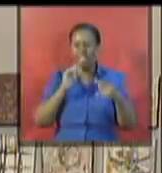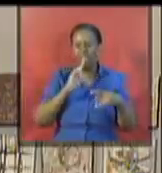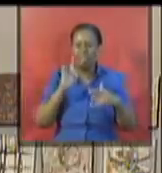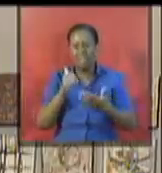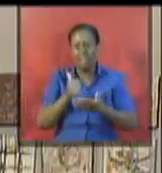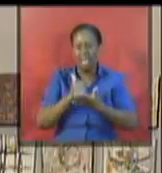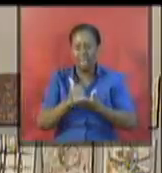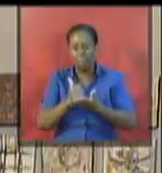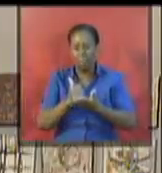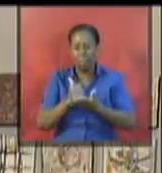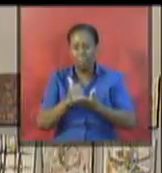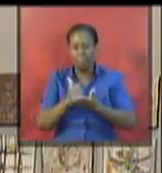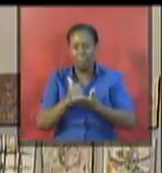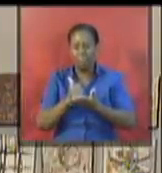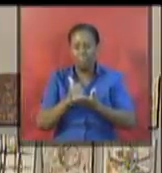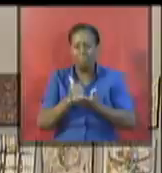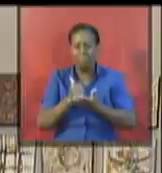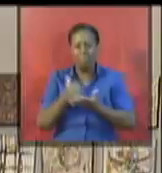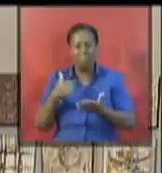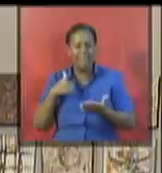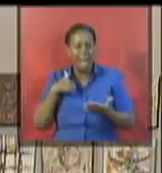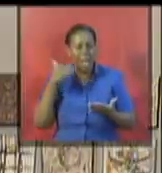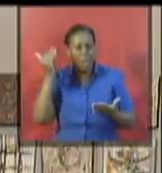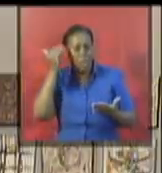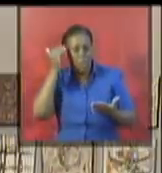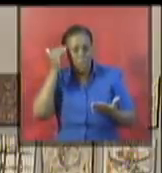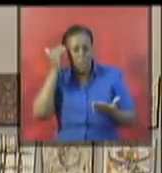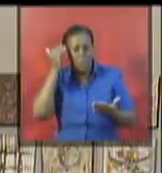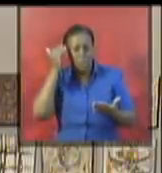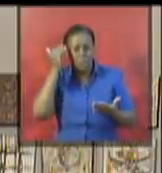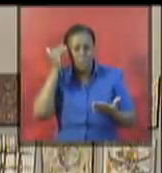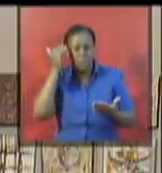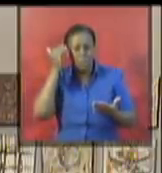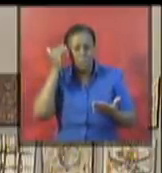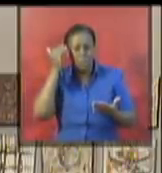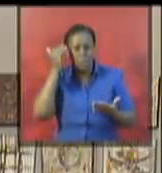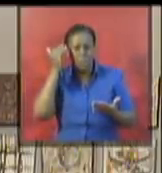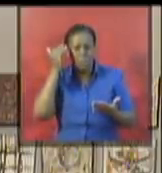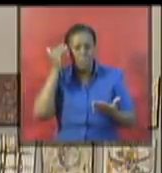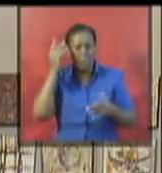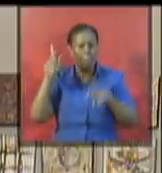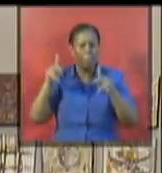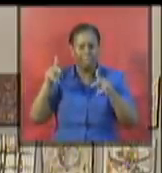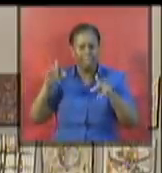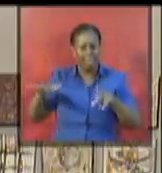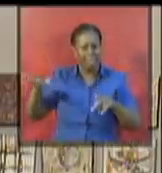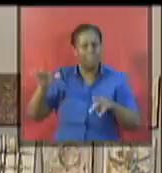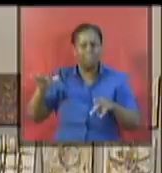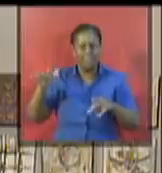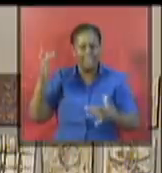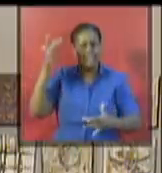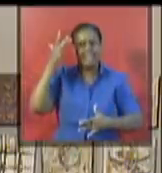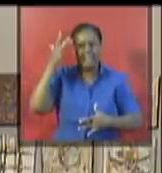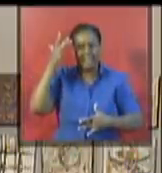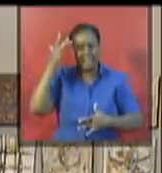many clinicians that have asthmatic conditions and other conditions, and they wear masks all day, every day.